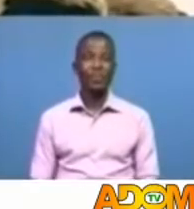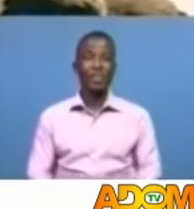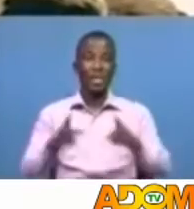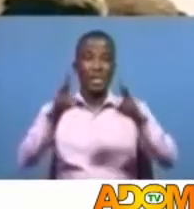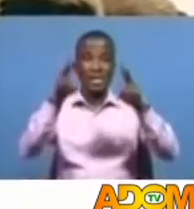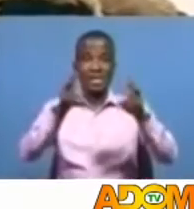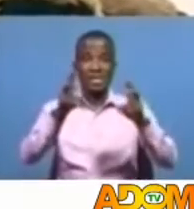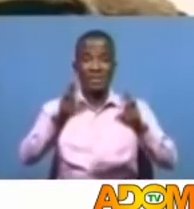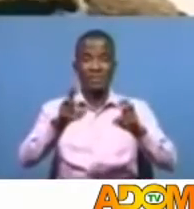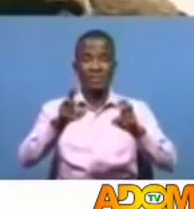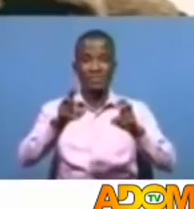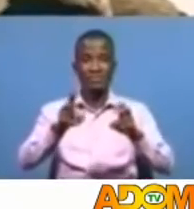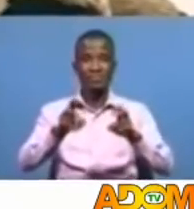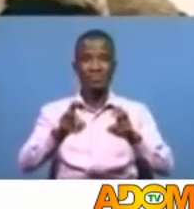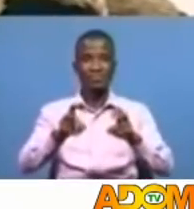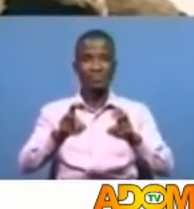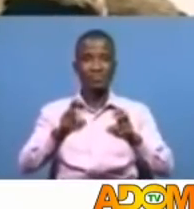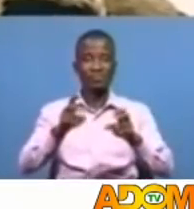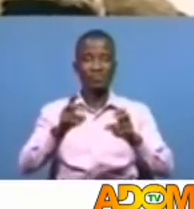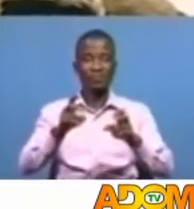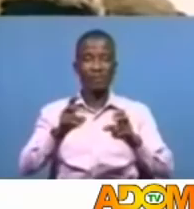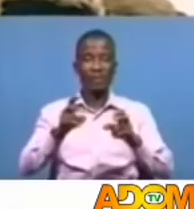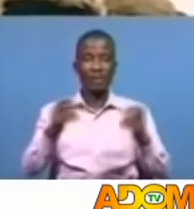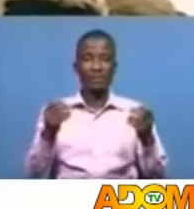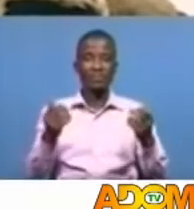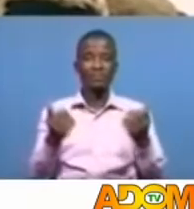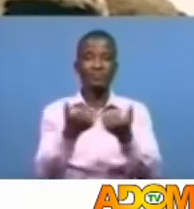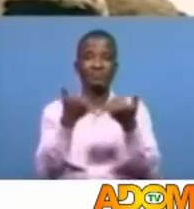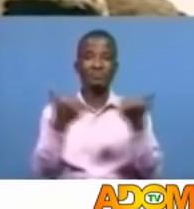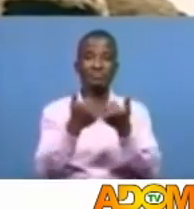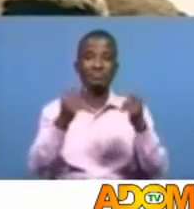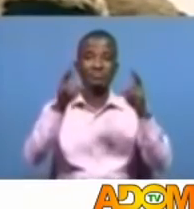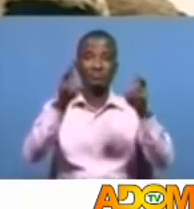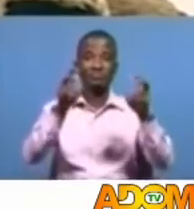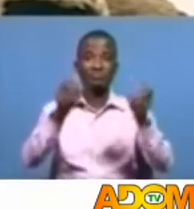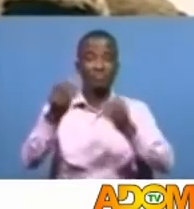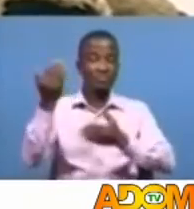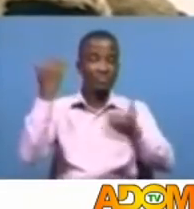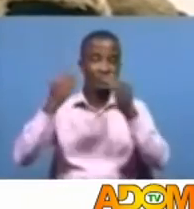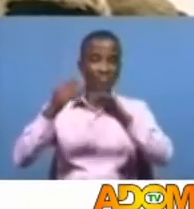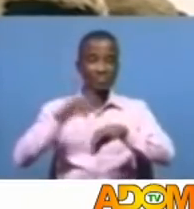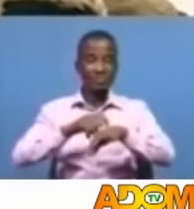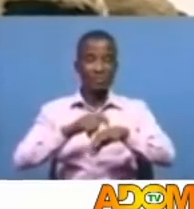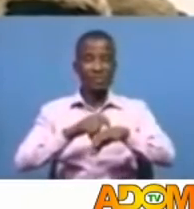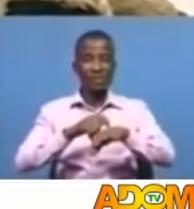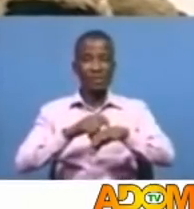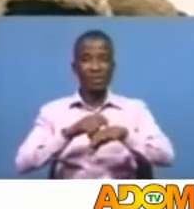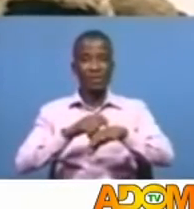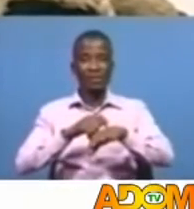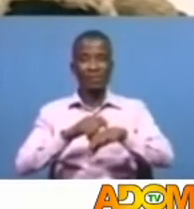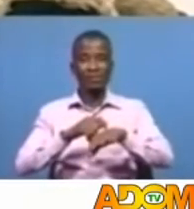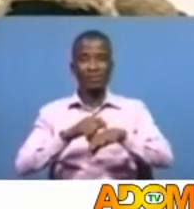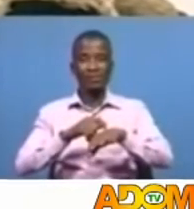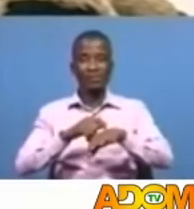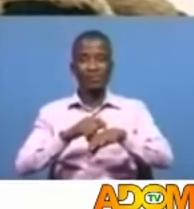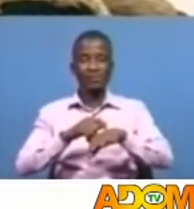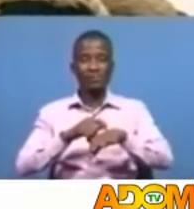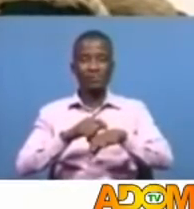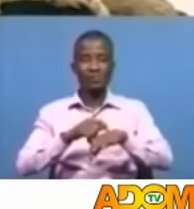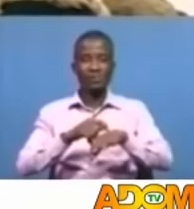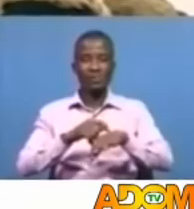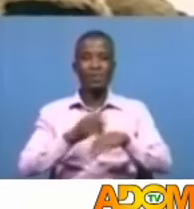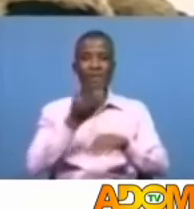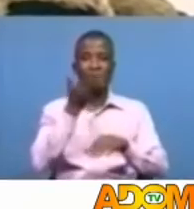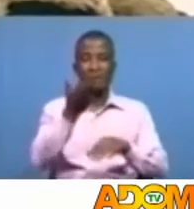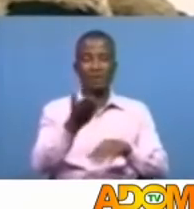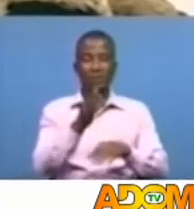case of Mechanical Lloyd Limited versus Nati again is